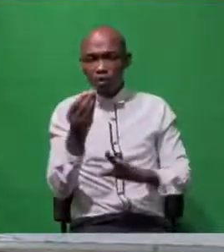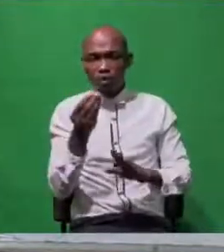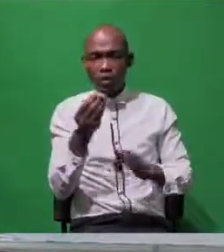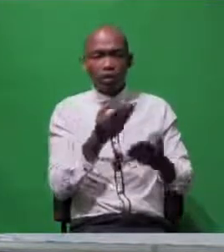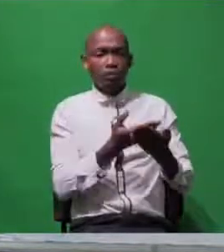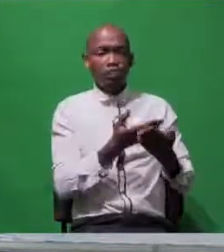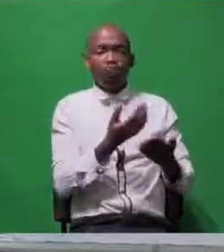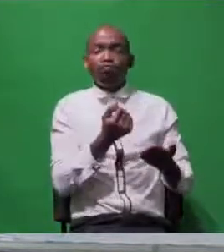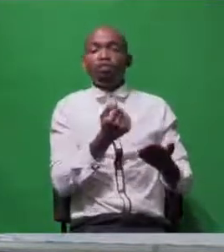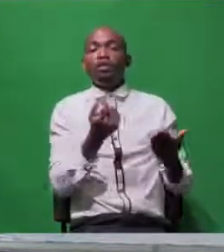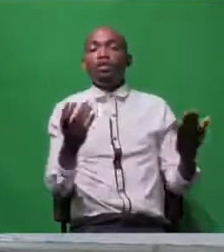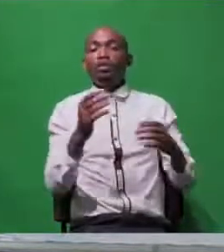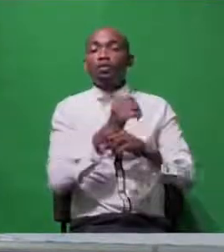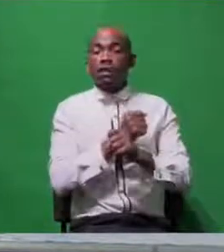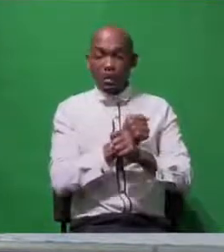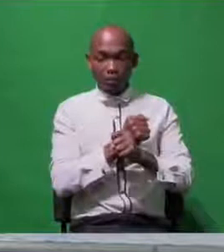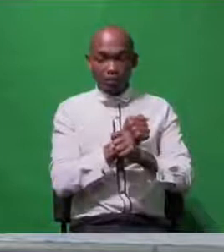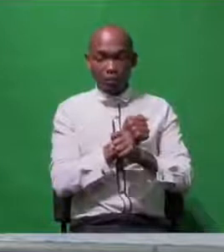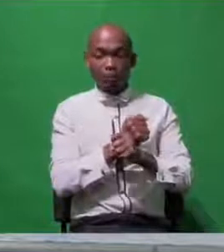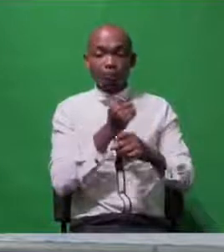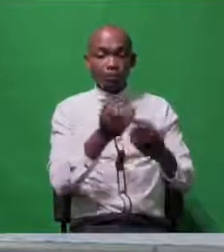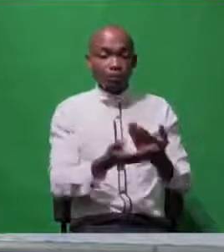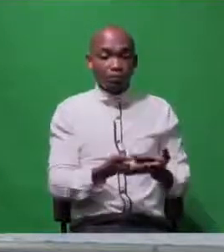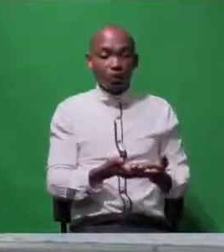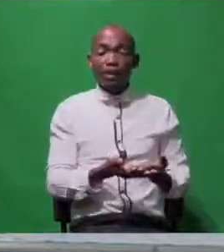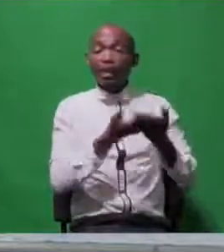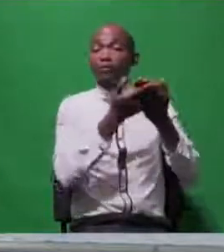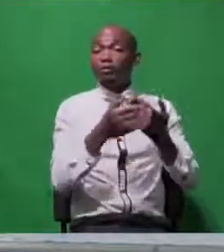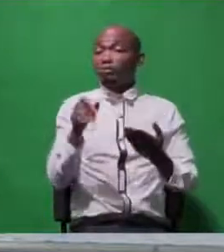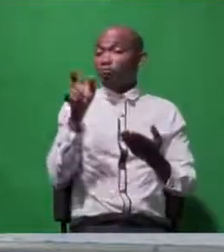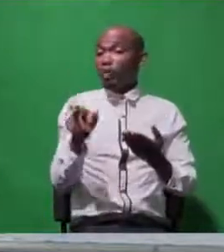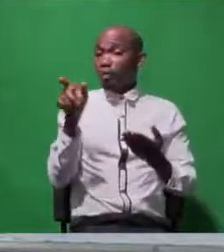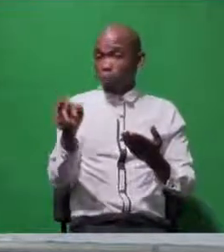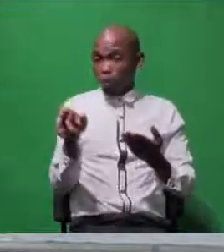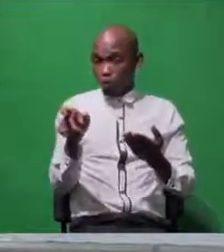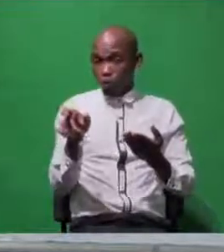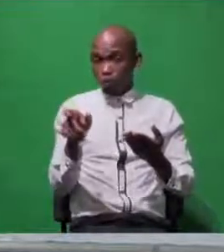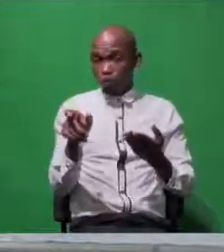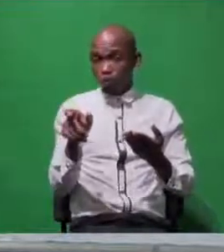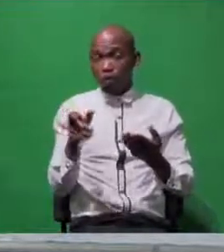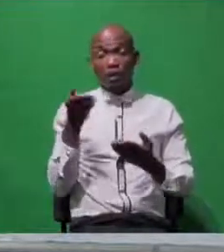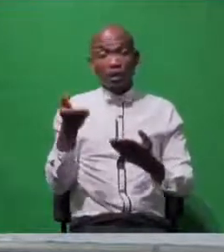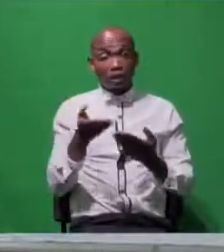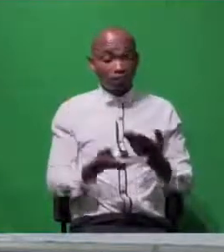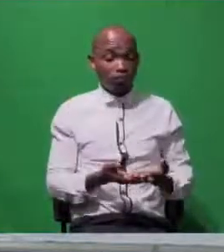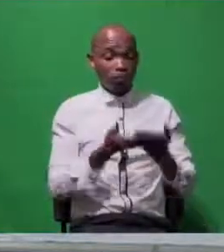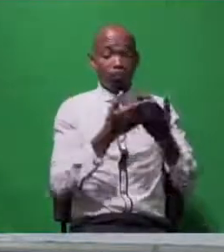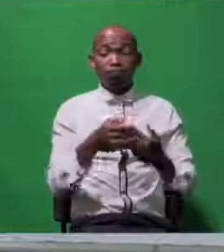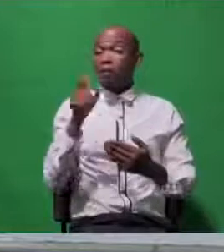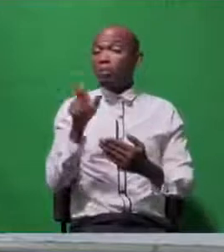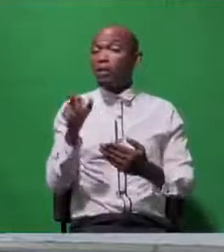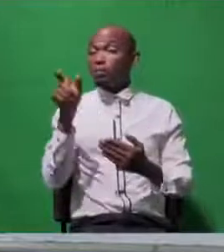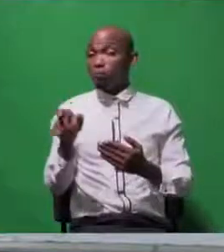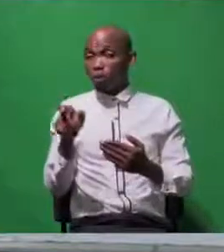to get subordinates or to get assistants. These assistants were the